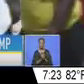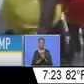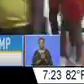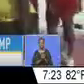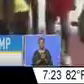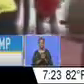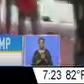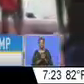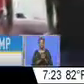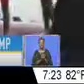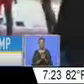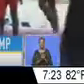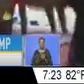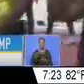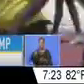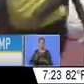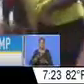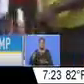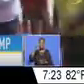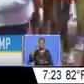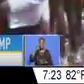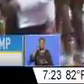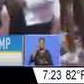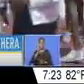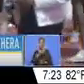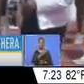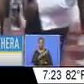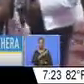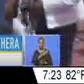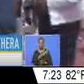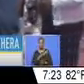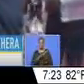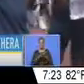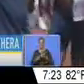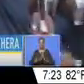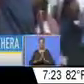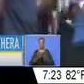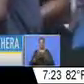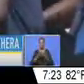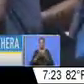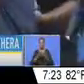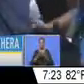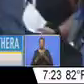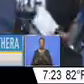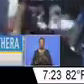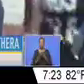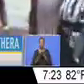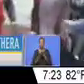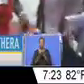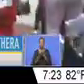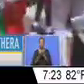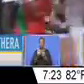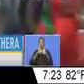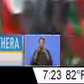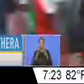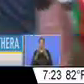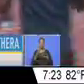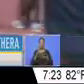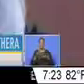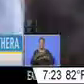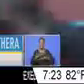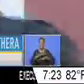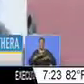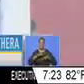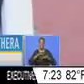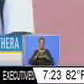sports minister, the Honorable Lanisha Roll, pledging more assistance for the Family Island athletic programs earlier this week. The track and field representative for the Out Island